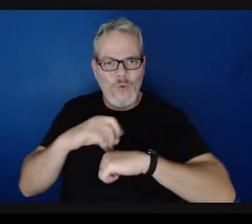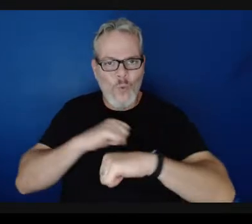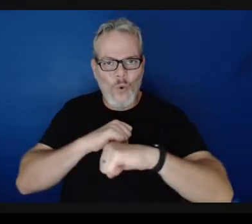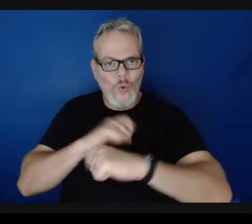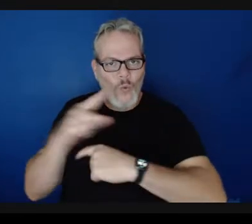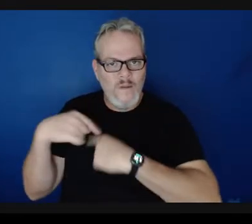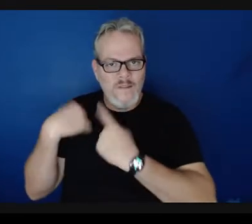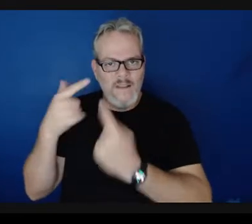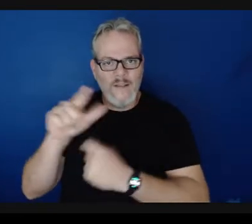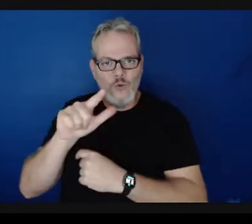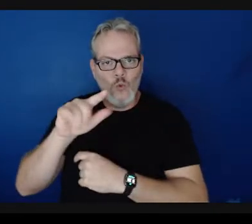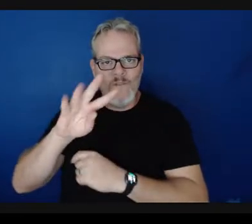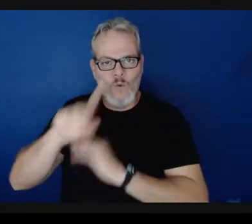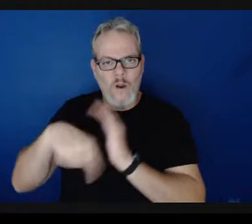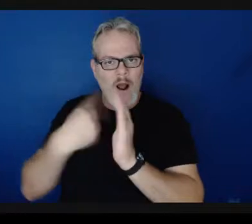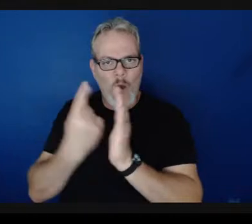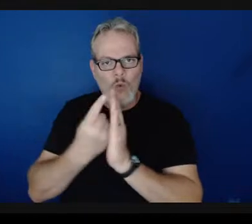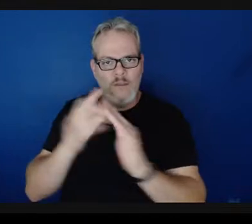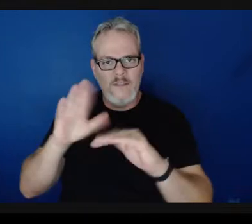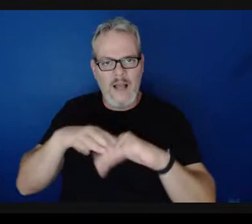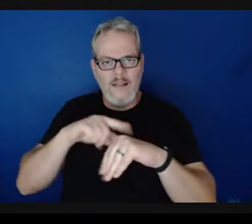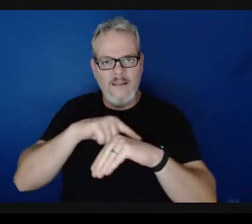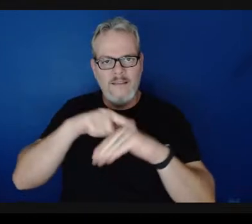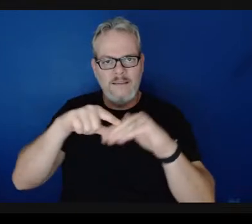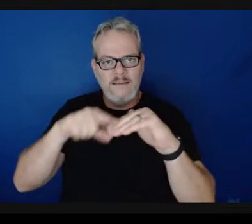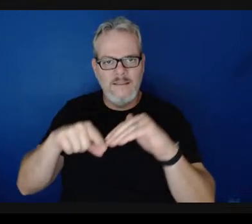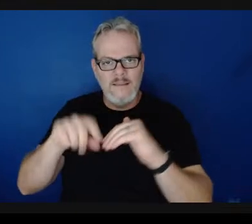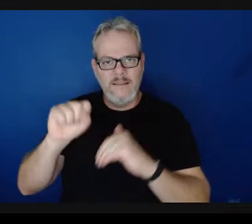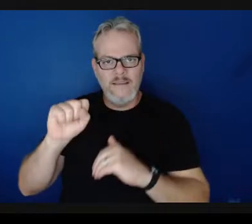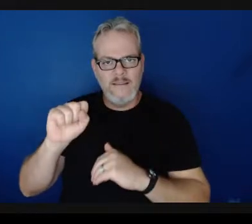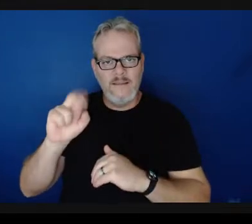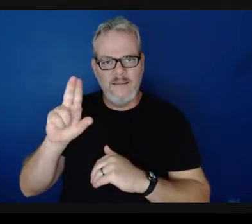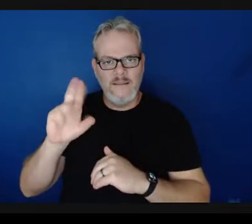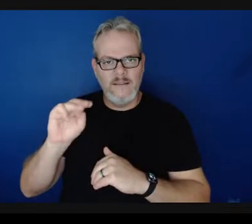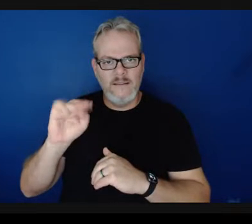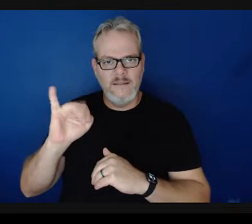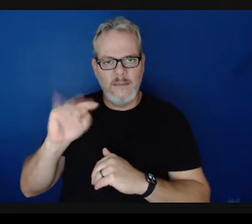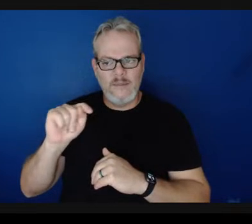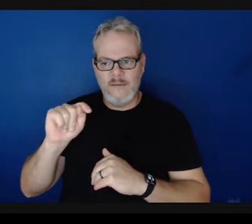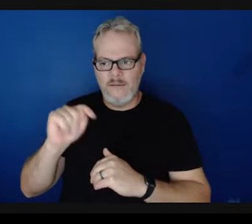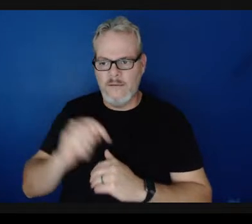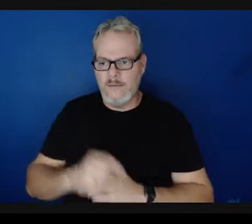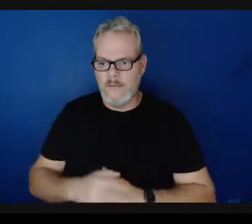summit showing only 8 earthquakes, all below magnitude 2.